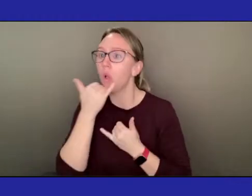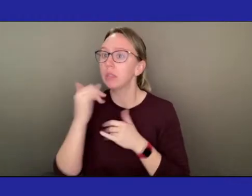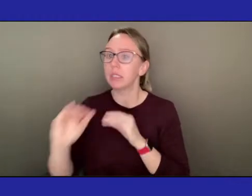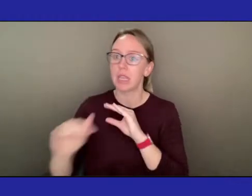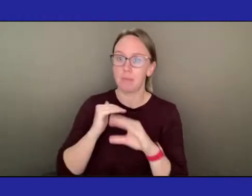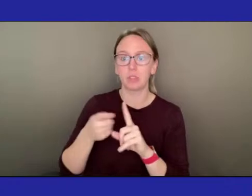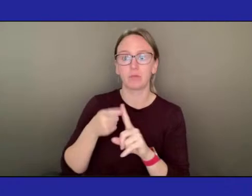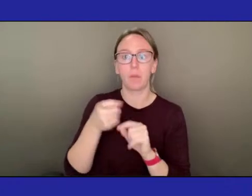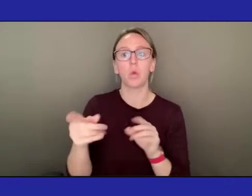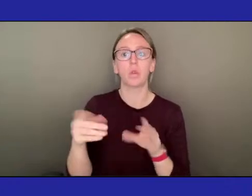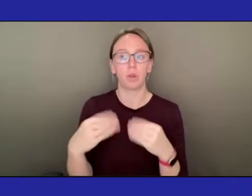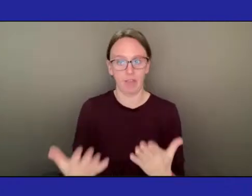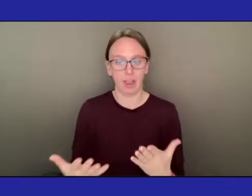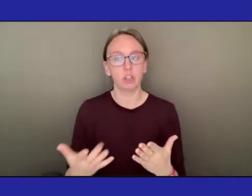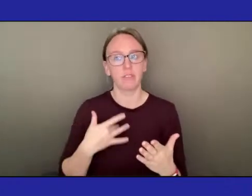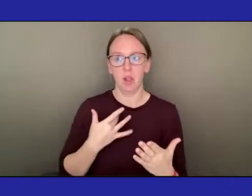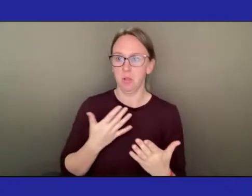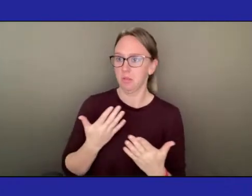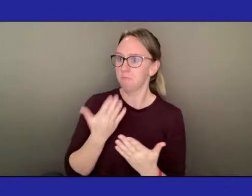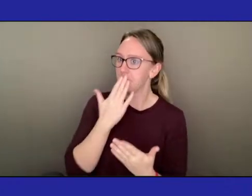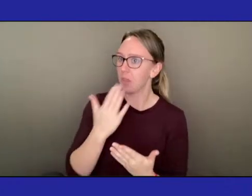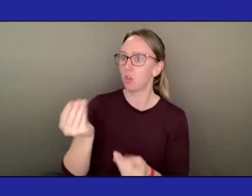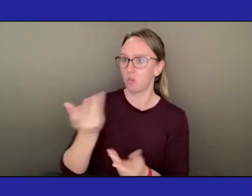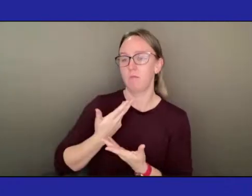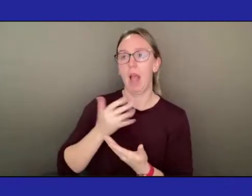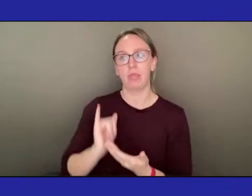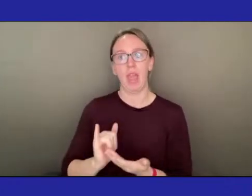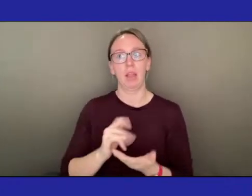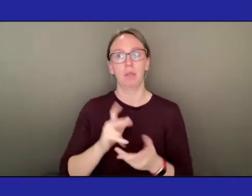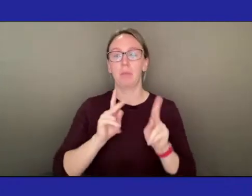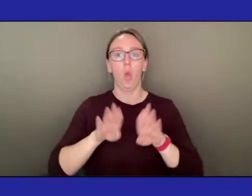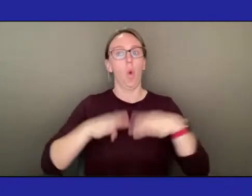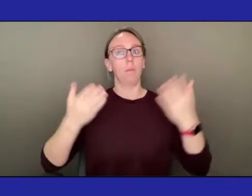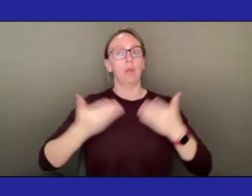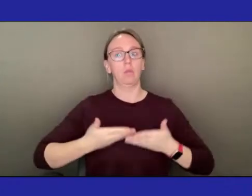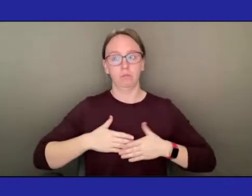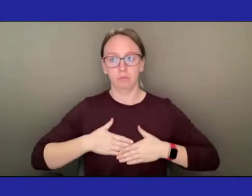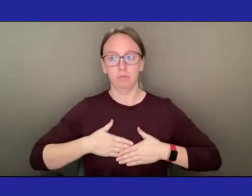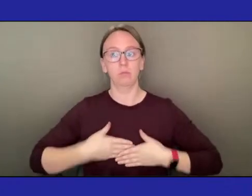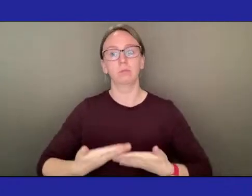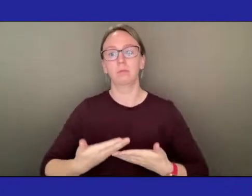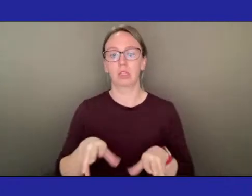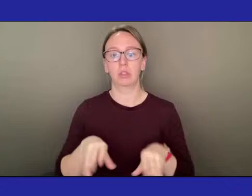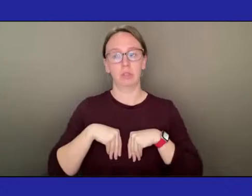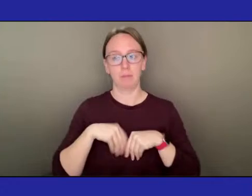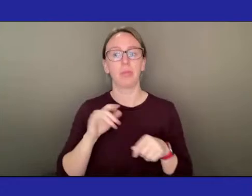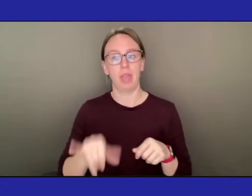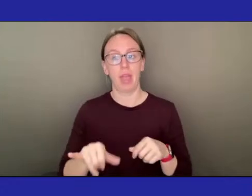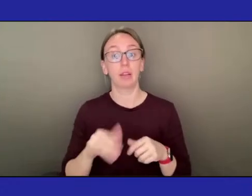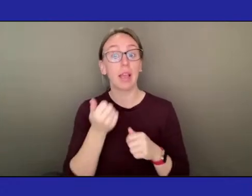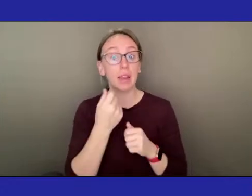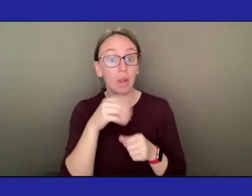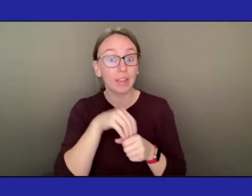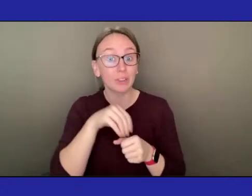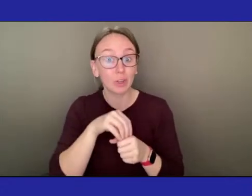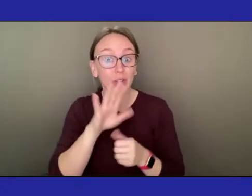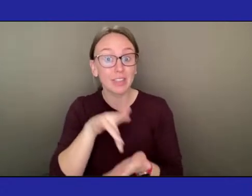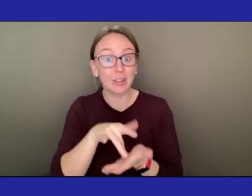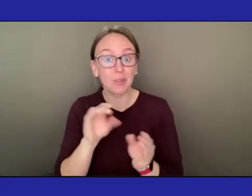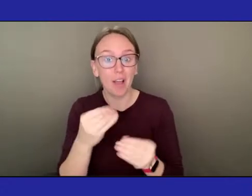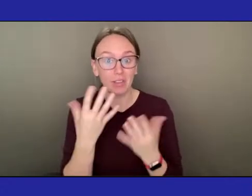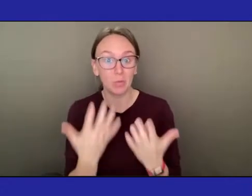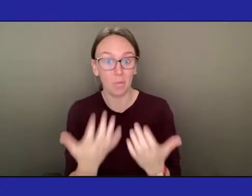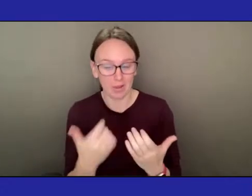and it has been a welcome. And if anybody internal here in central office would like one, we will be happy to set that up as